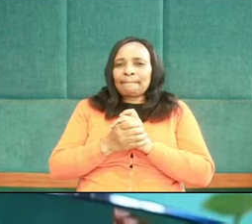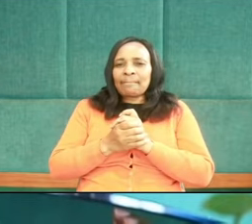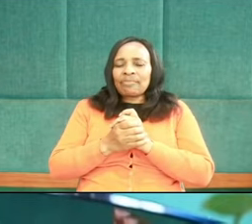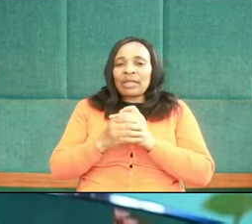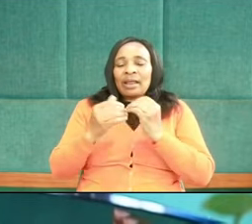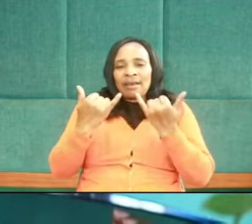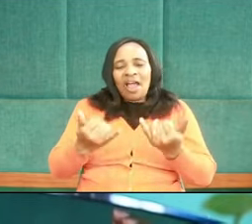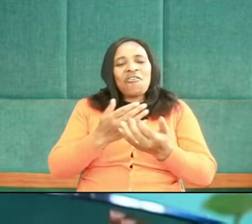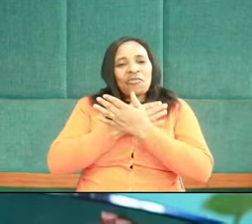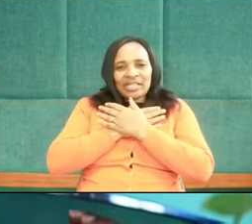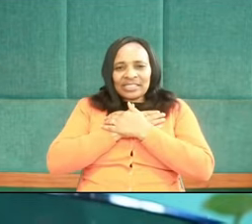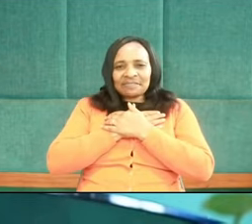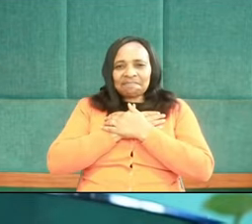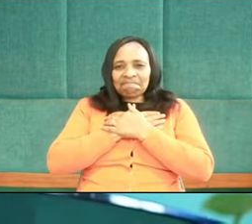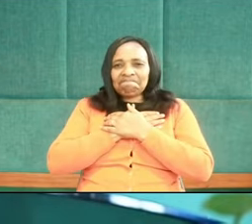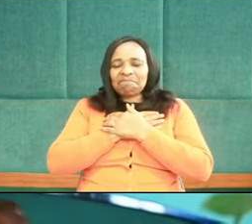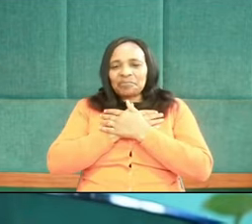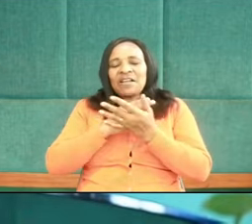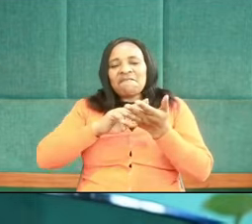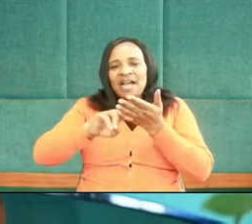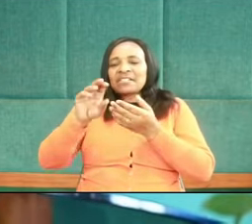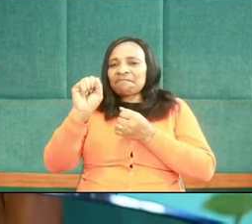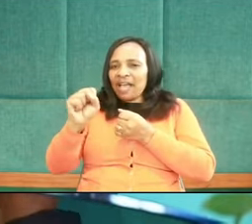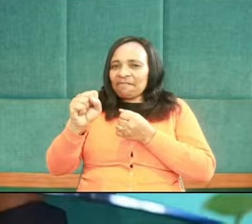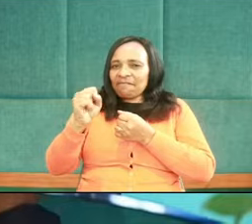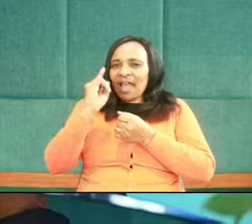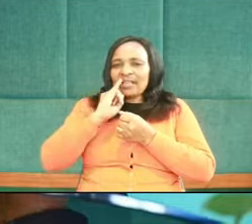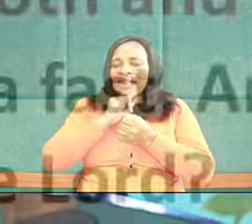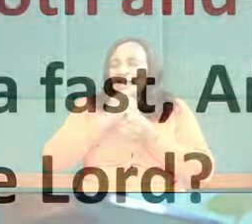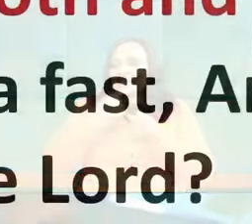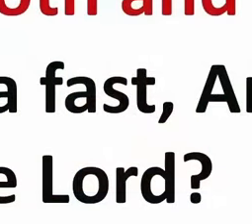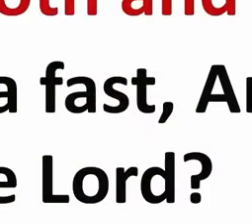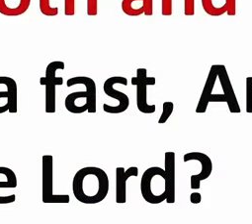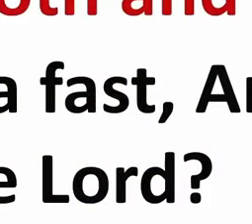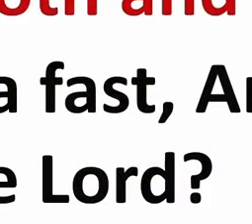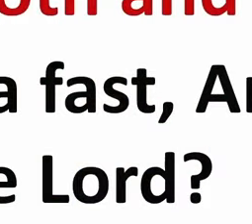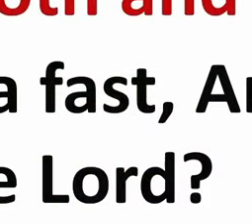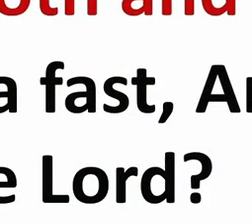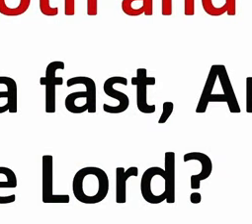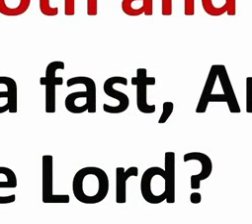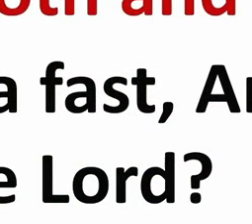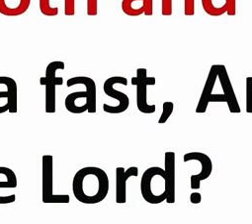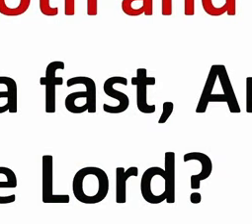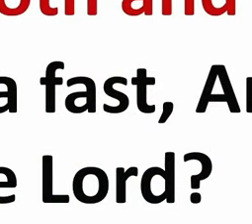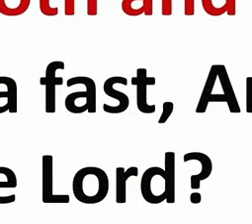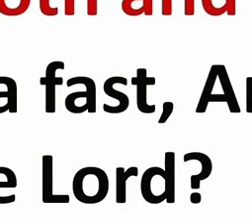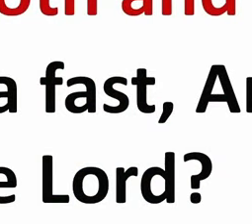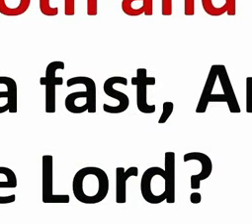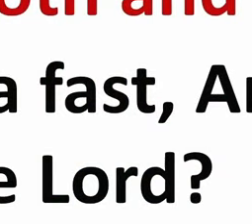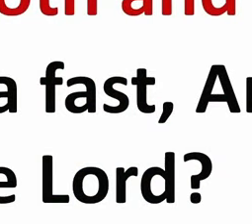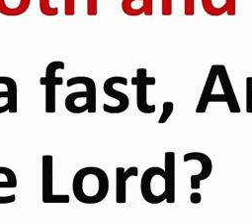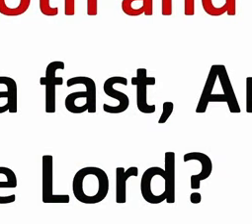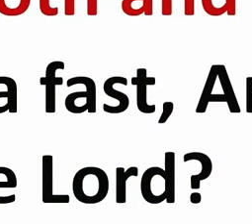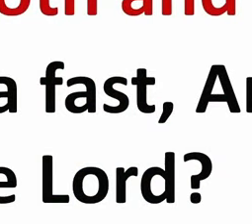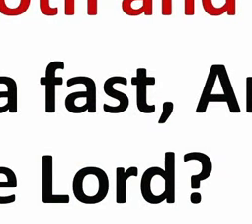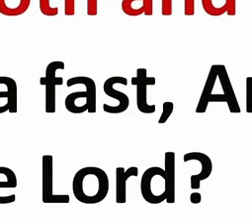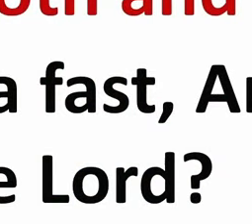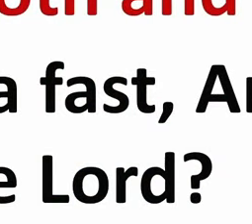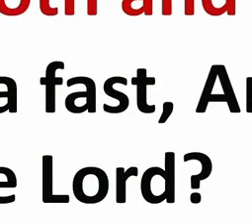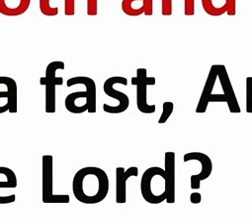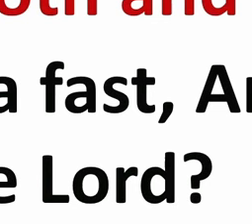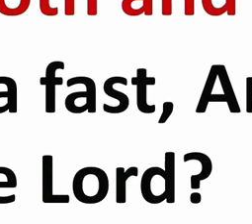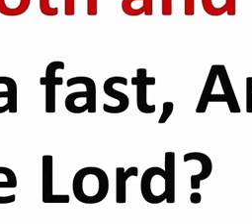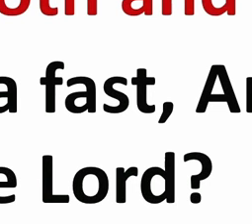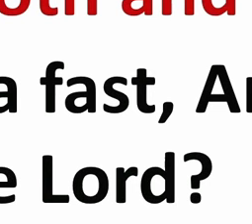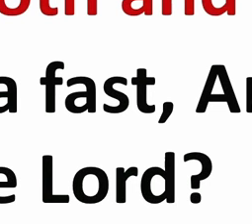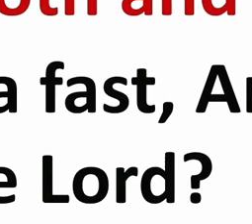Oh, friends, verse 5 of Isaiah 58, God goes on, is it a fast that I have chosen, a day for a man to afflict